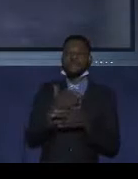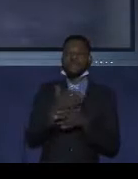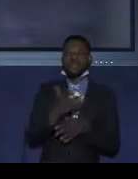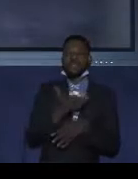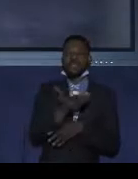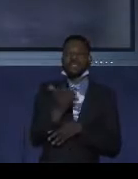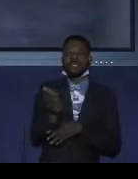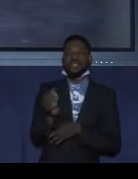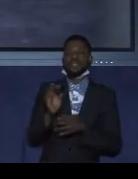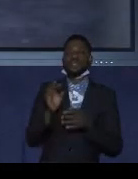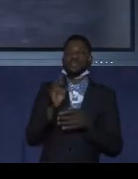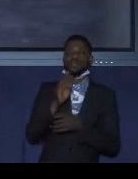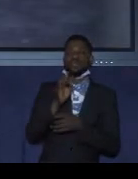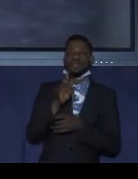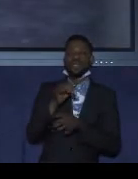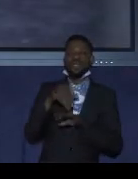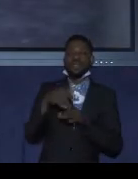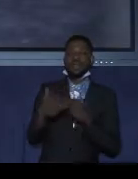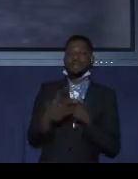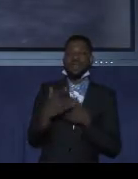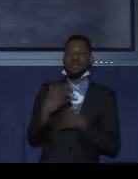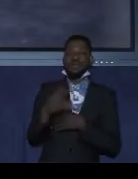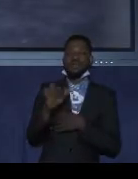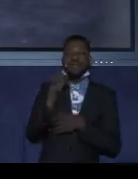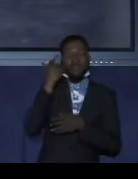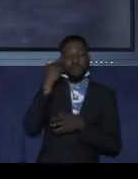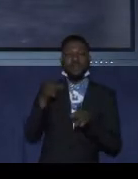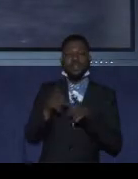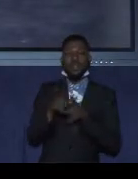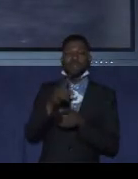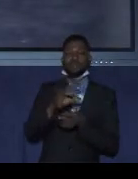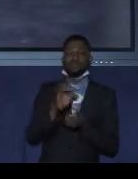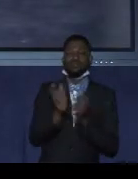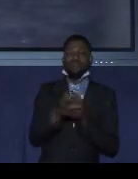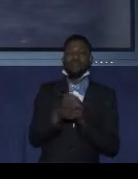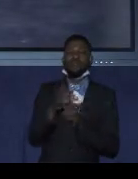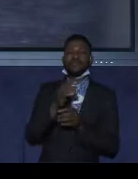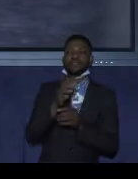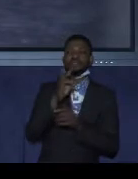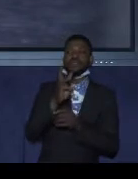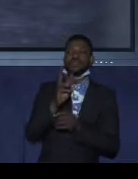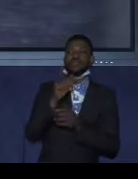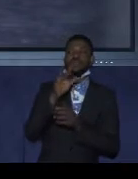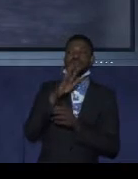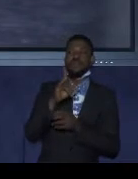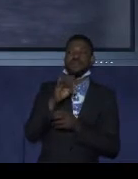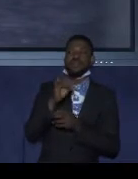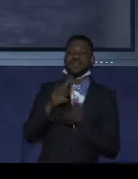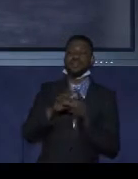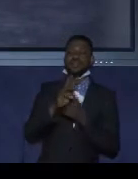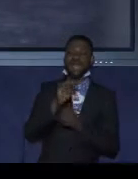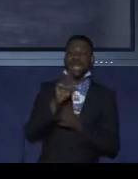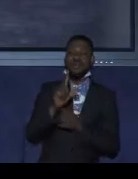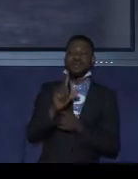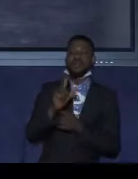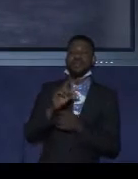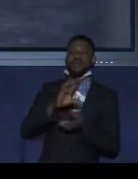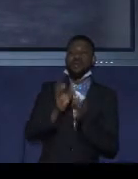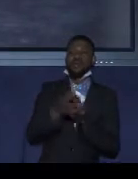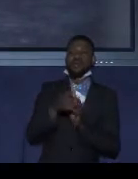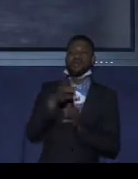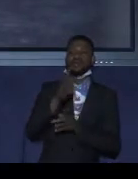these units at the back of your mind. As you solve this, you have to convert 6.5 liters to milliliters. You have to